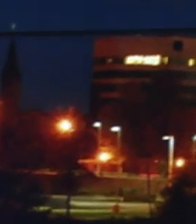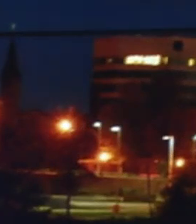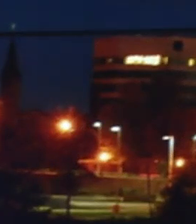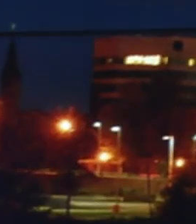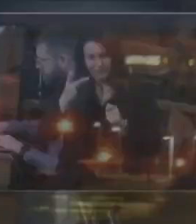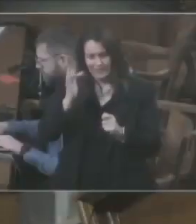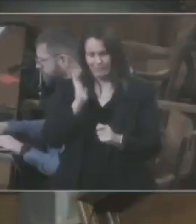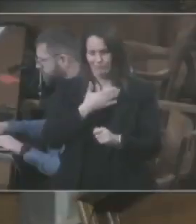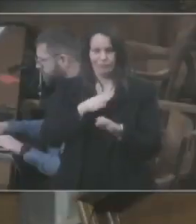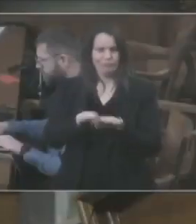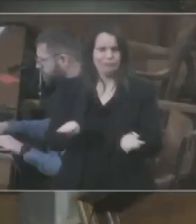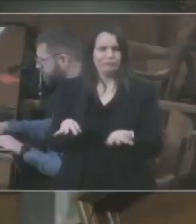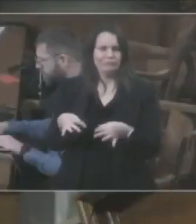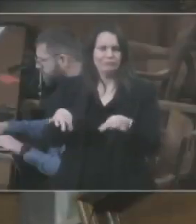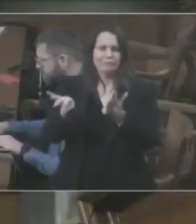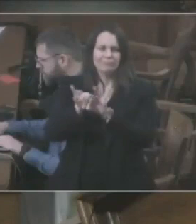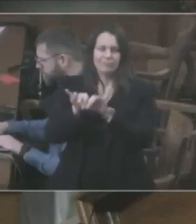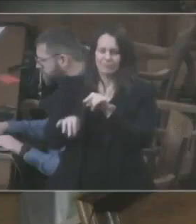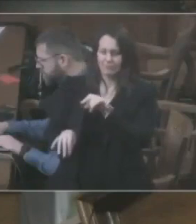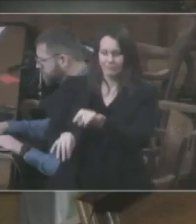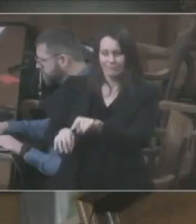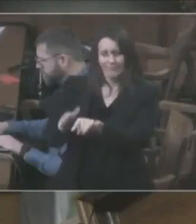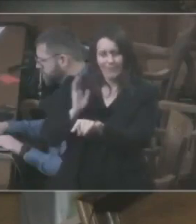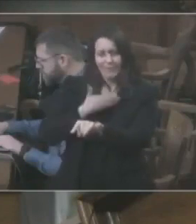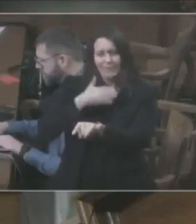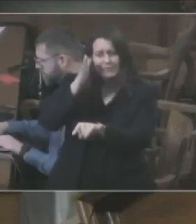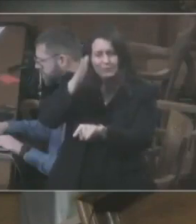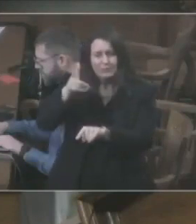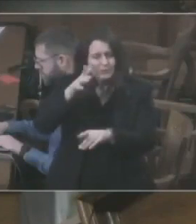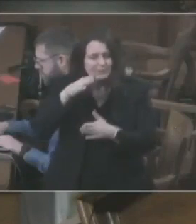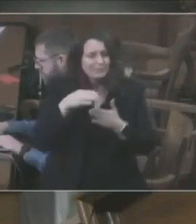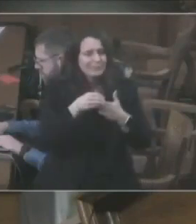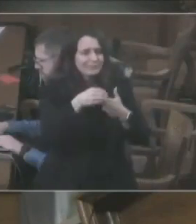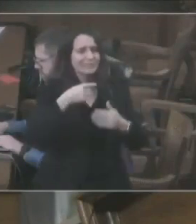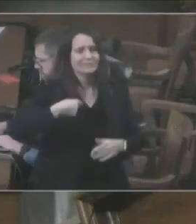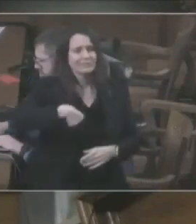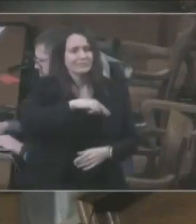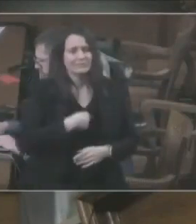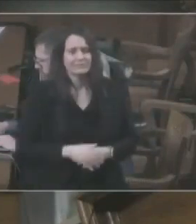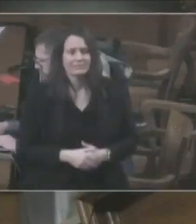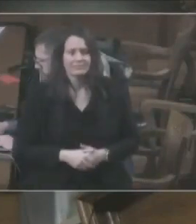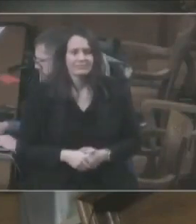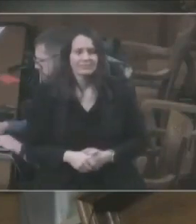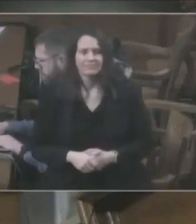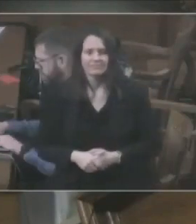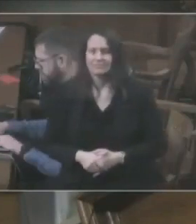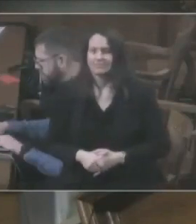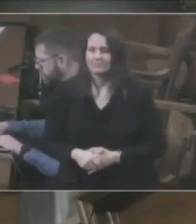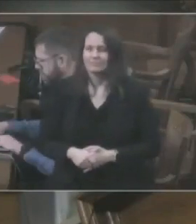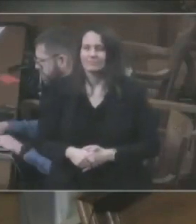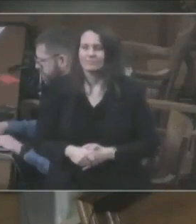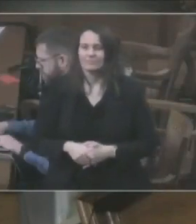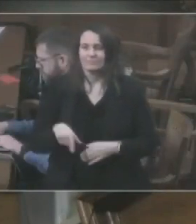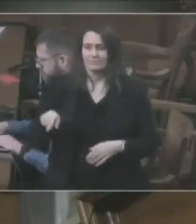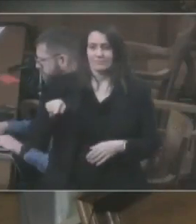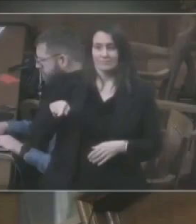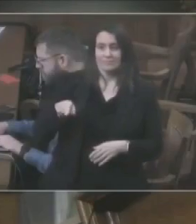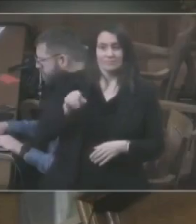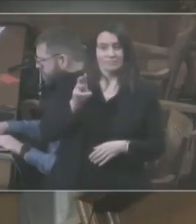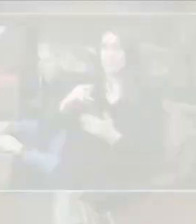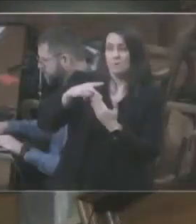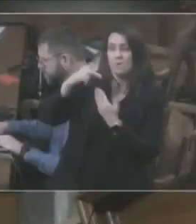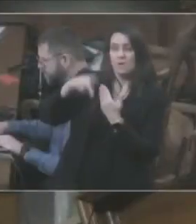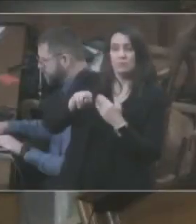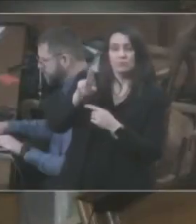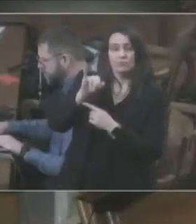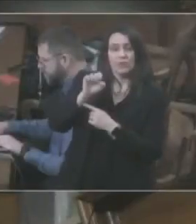man himself. Students in Merrill are doing amazing work through a student-led program called Raise Your